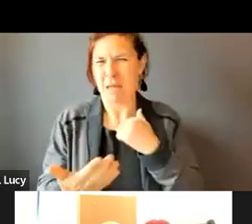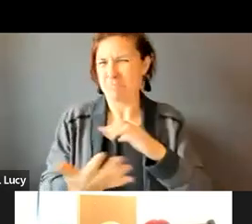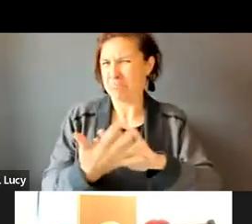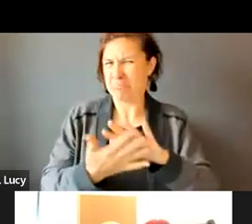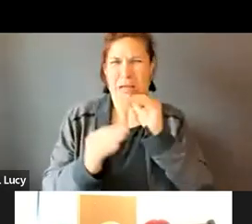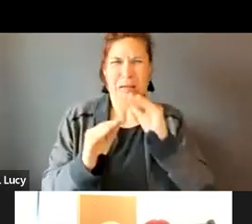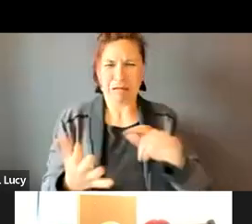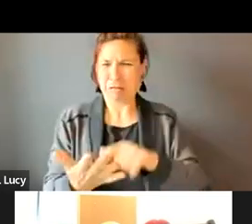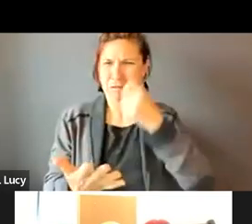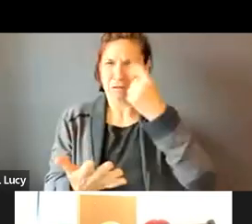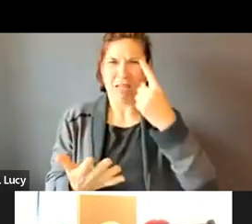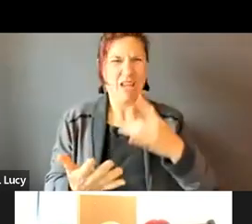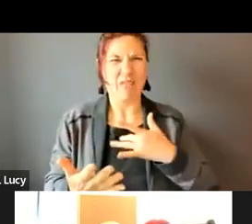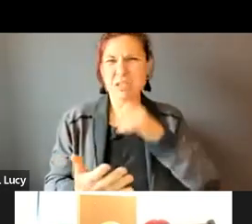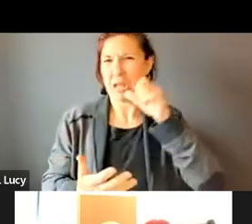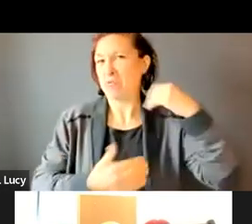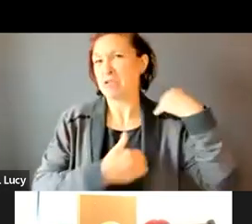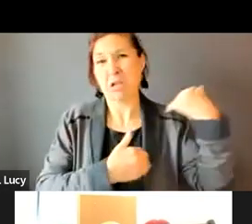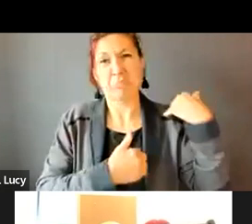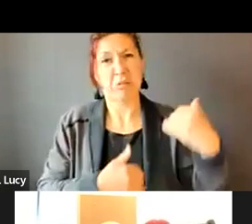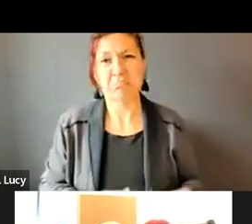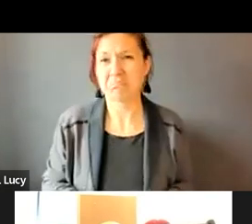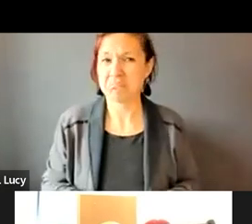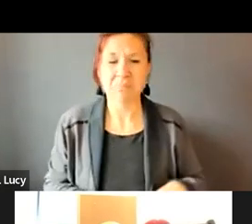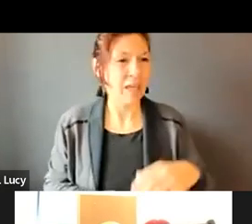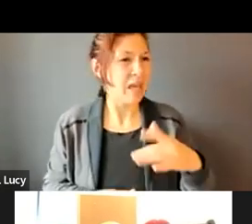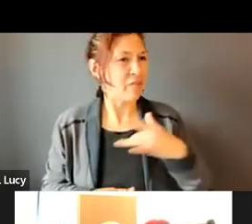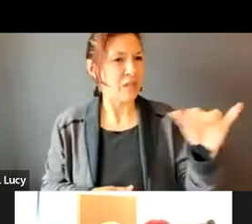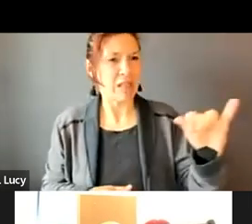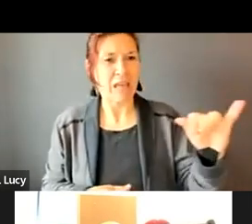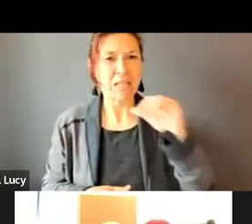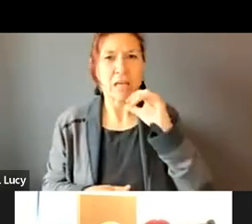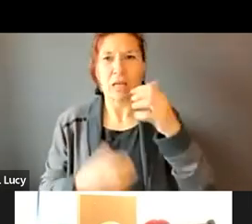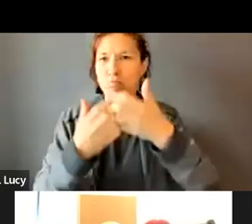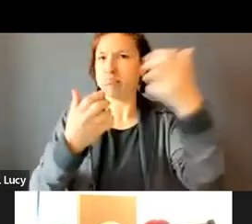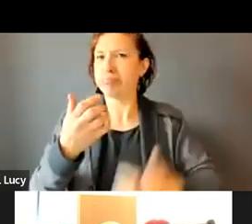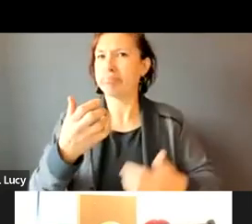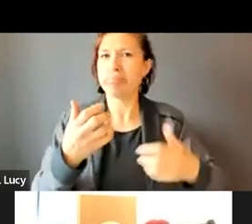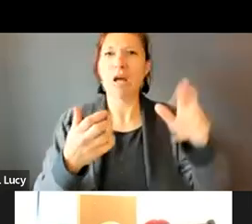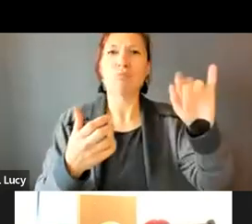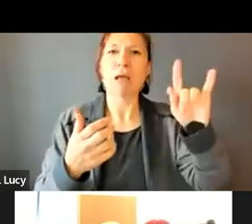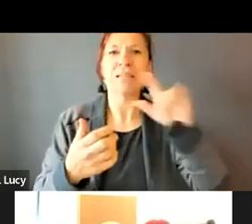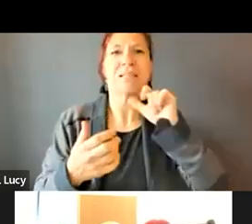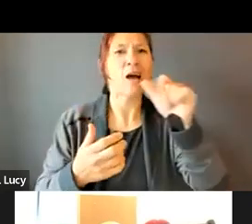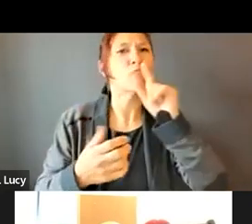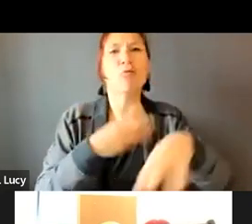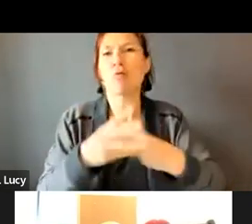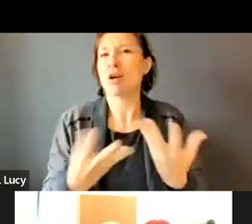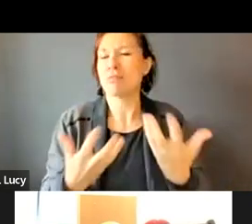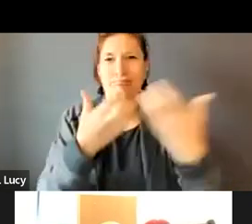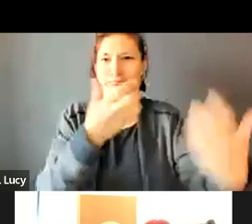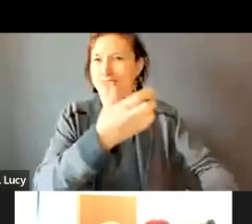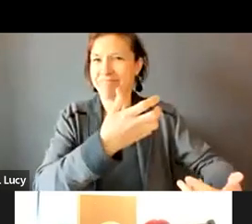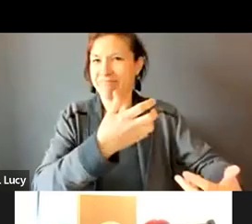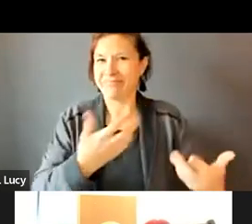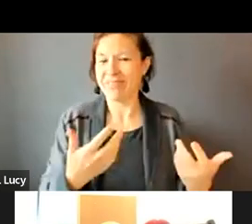feels fiscally irresponsible and misaligned with some of the fiscal realities we know we're about to face fiscal realities